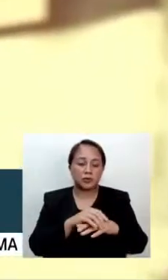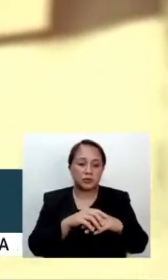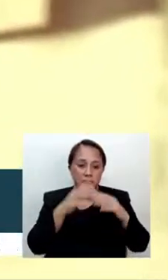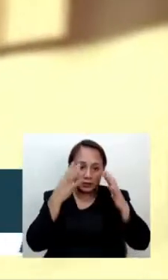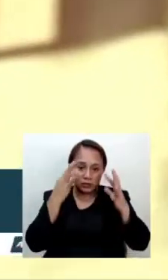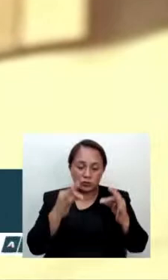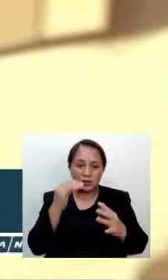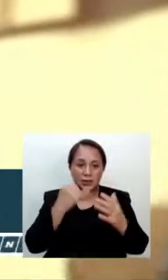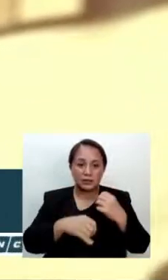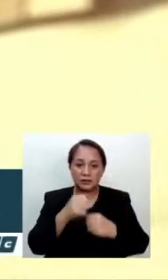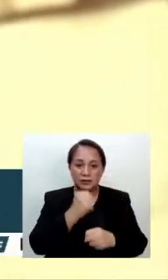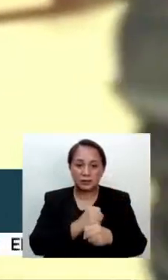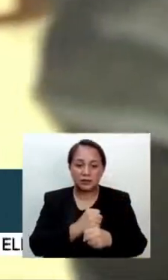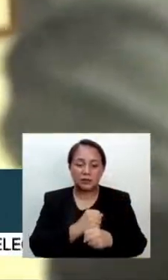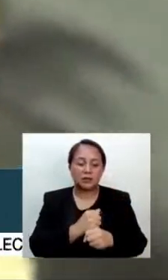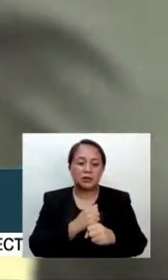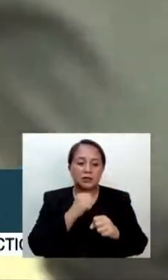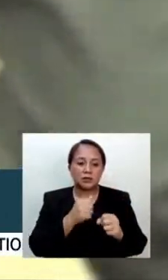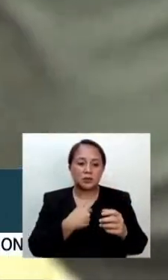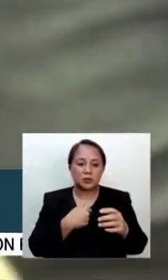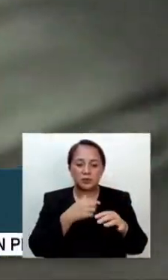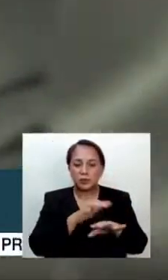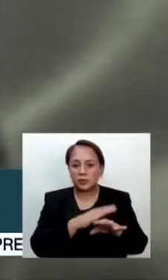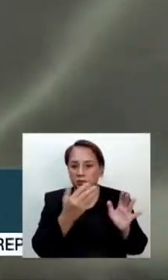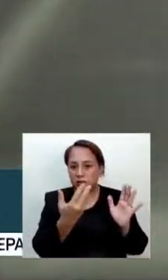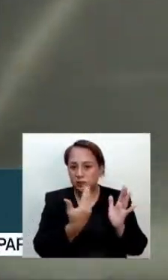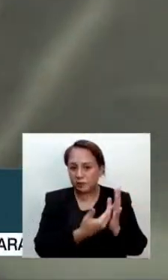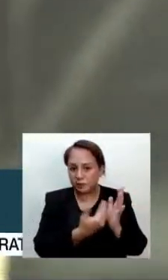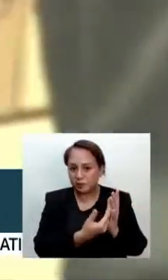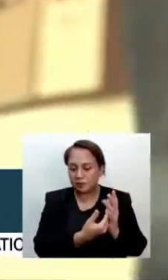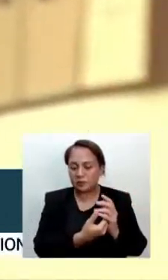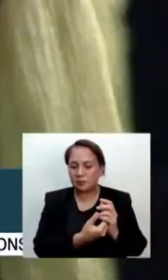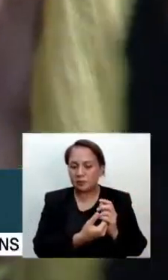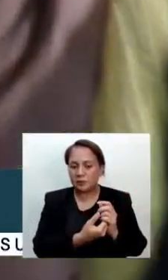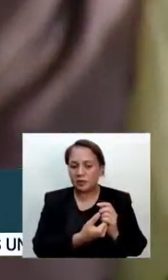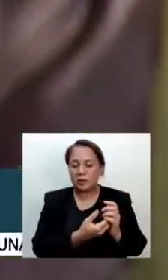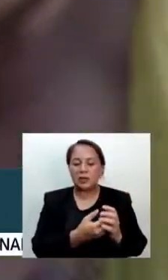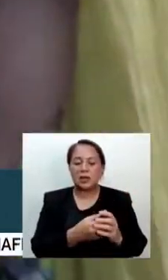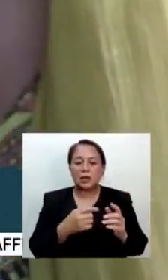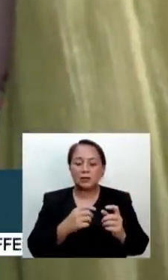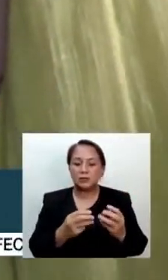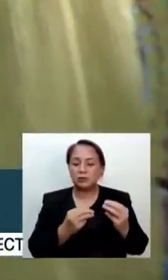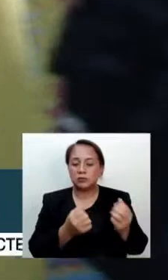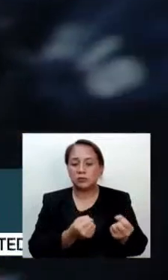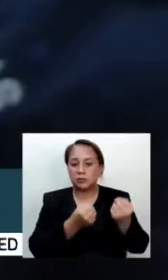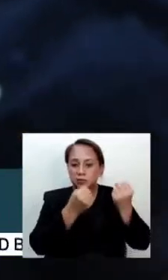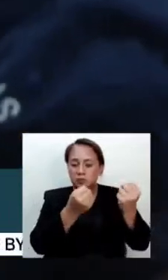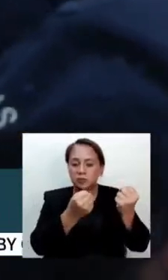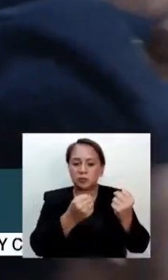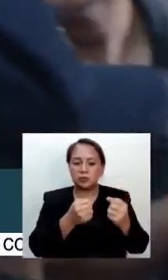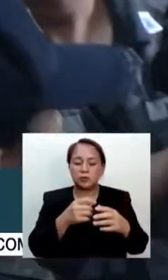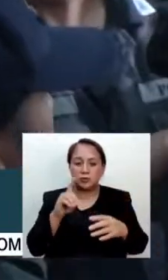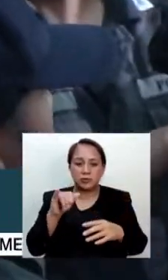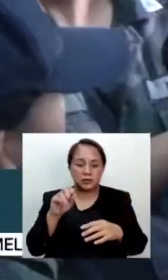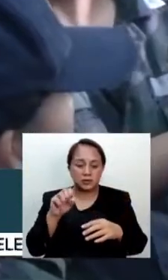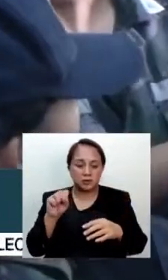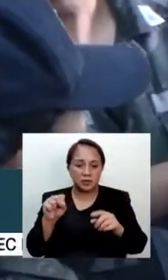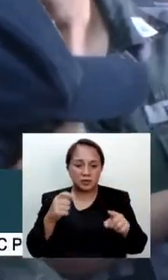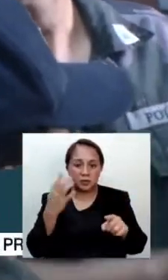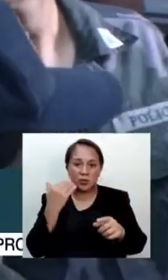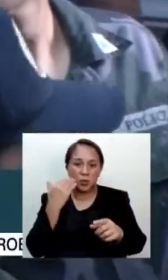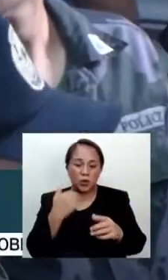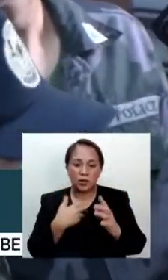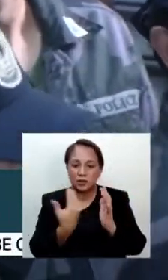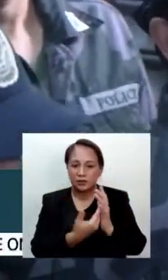one of De Lima's two demurrers to evidence, essentially a motion to dismiss due to insufficiency of evidence. Lawyer Dino De Leon, De